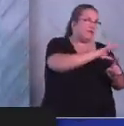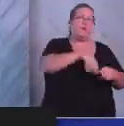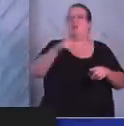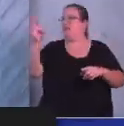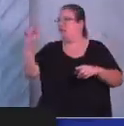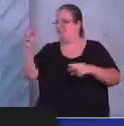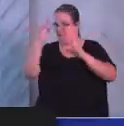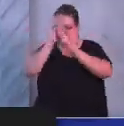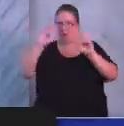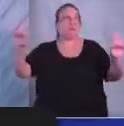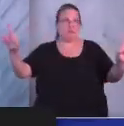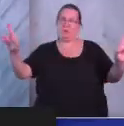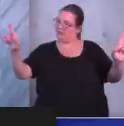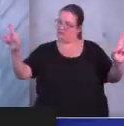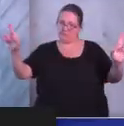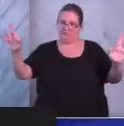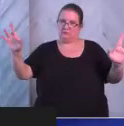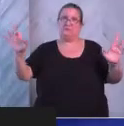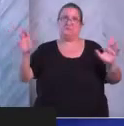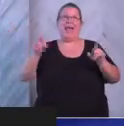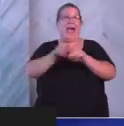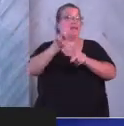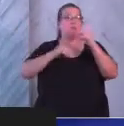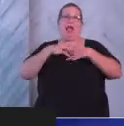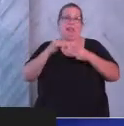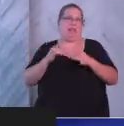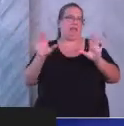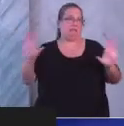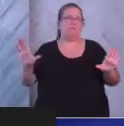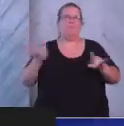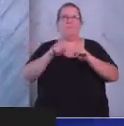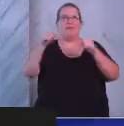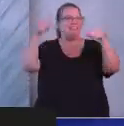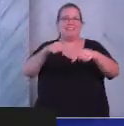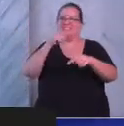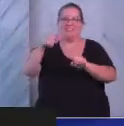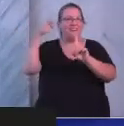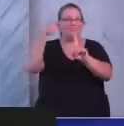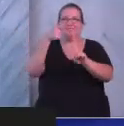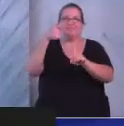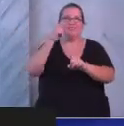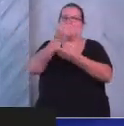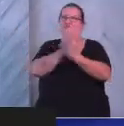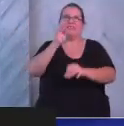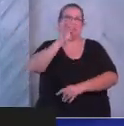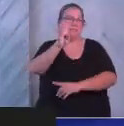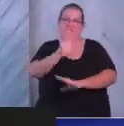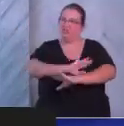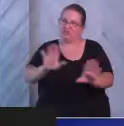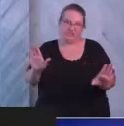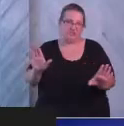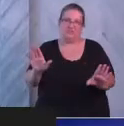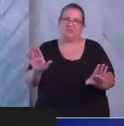Gary. I really like them as people, but this is not about free speech. There is a clear line